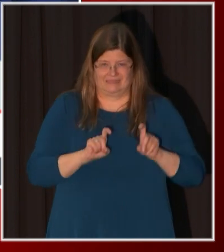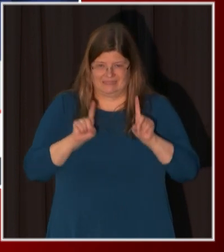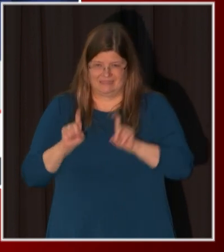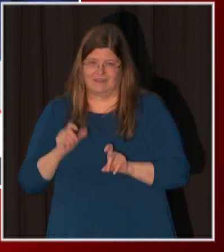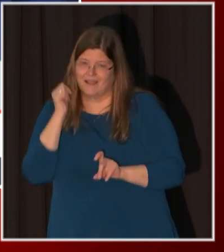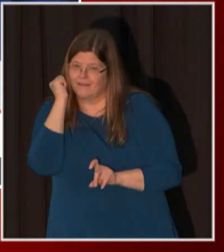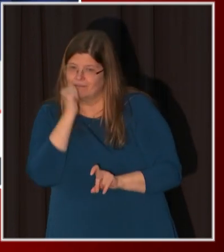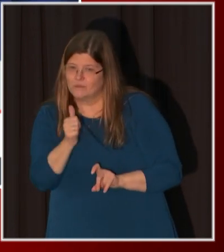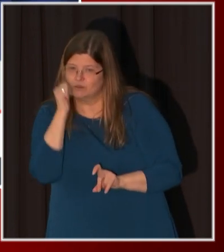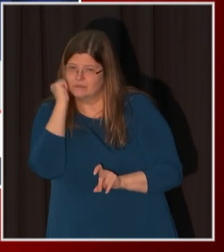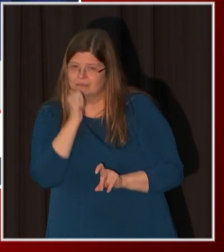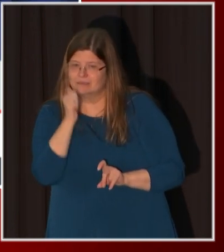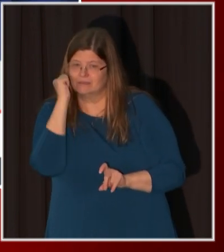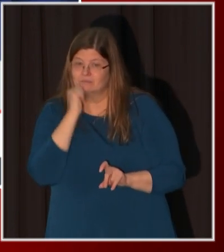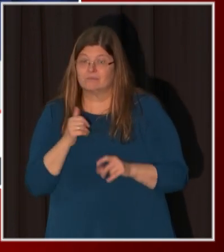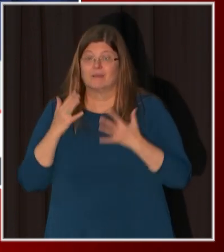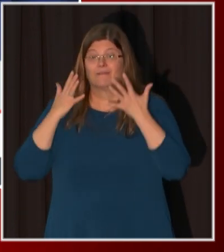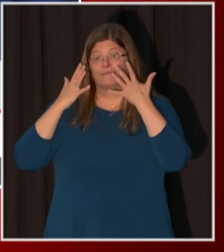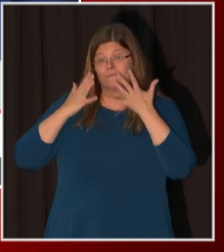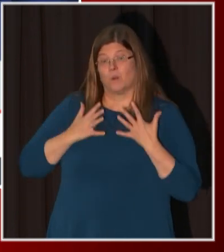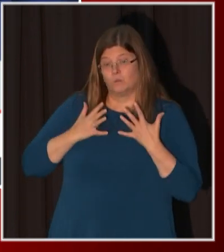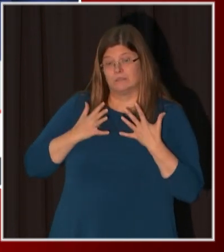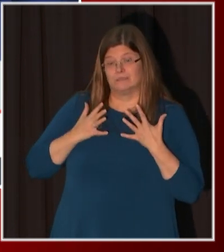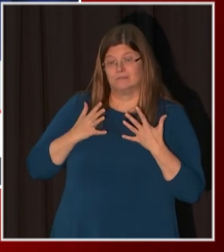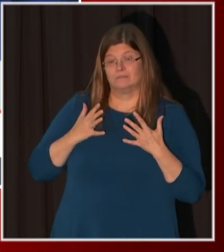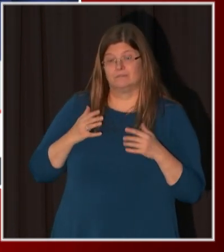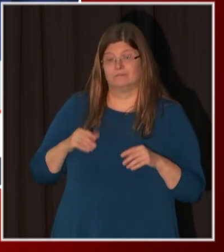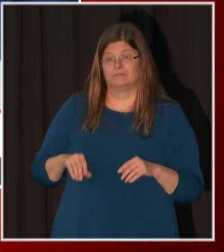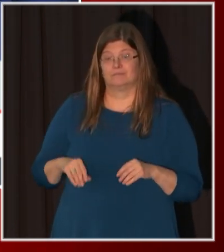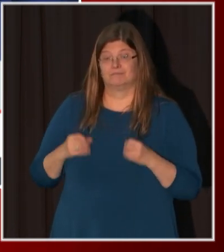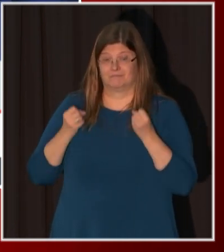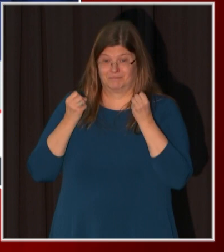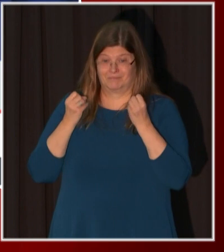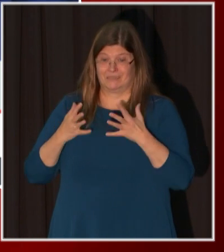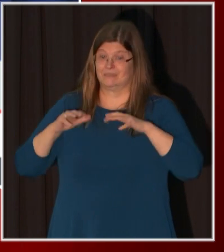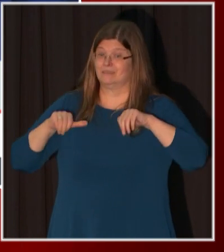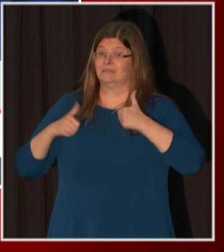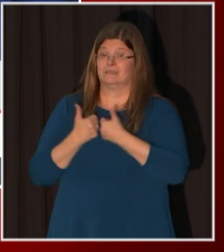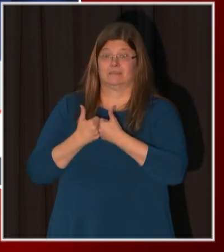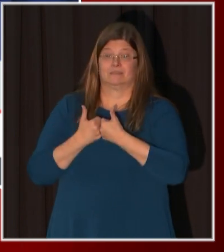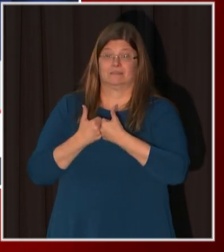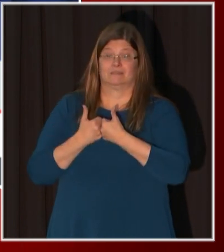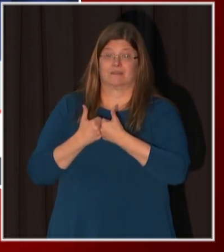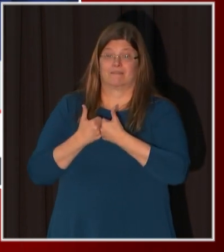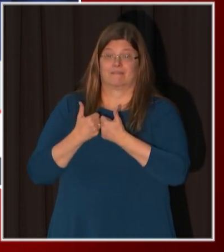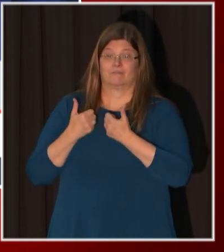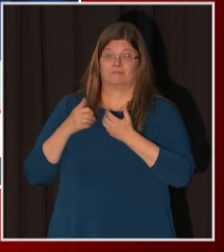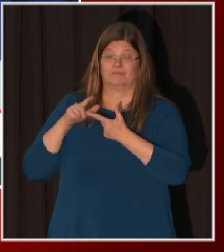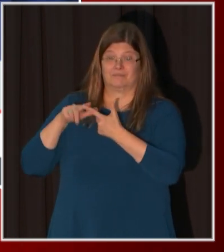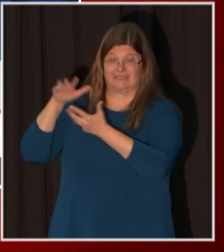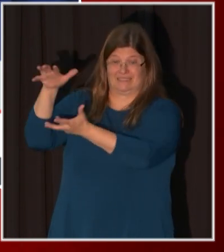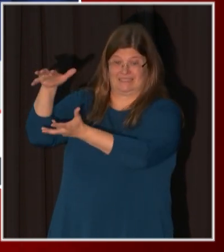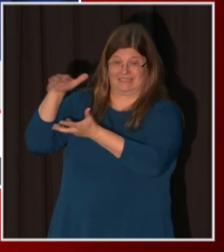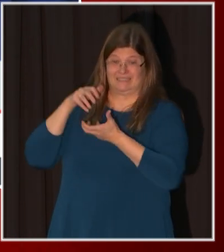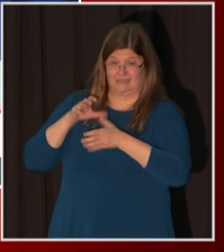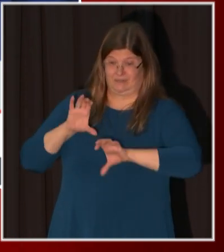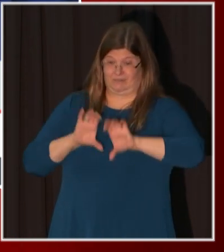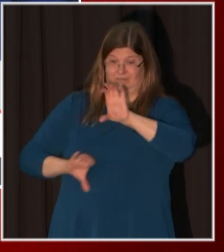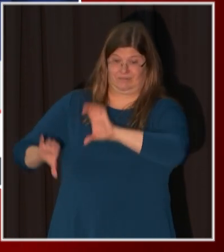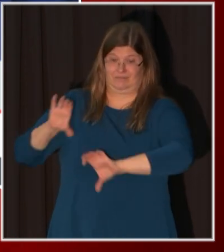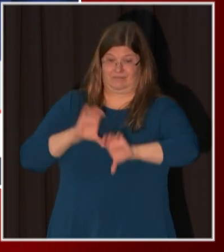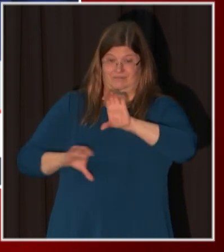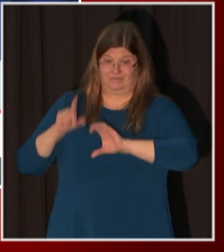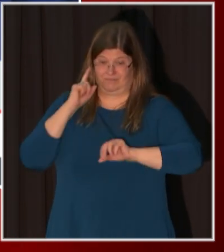Unfortunately, through a number of challenges in the supply chain for reagents, they are limited to only being able